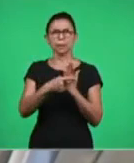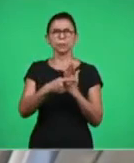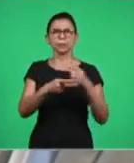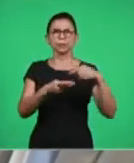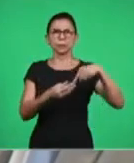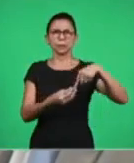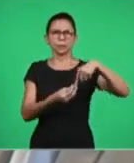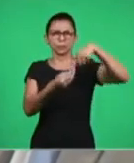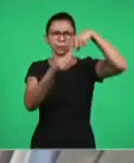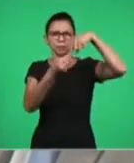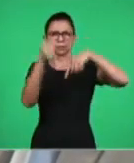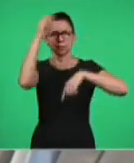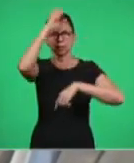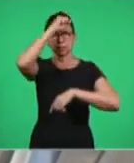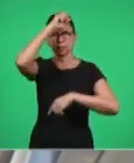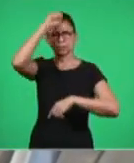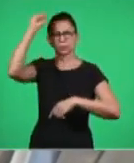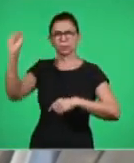And verse 32.